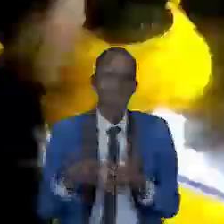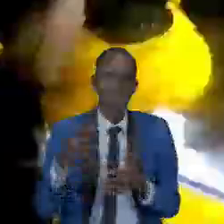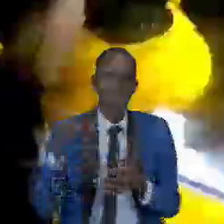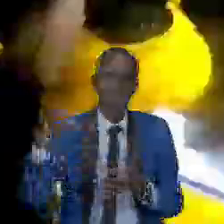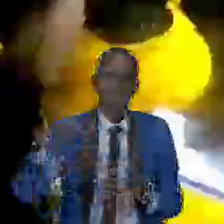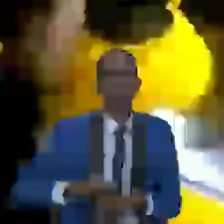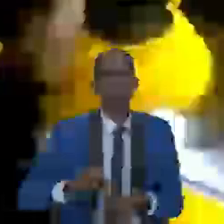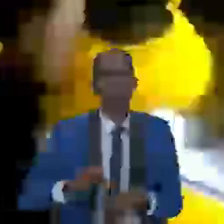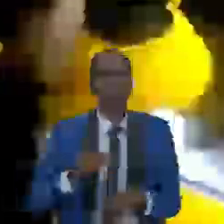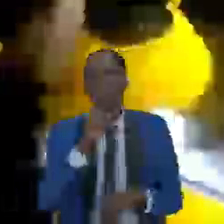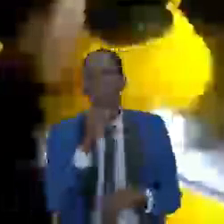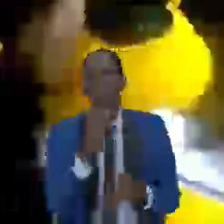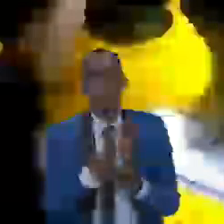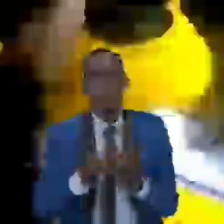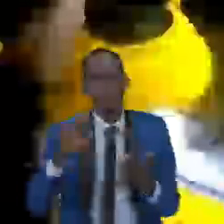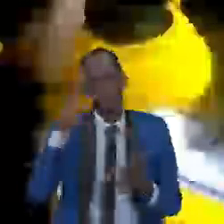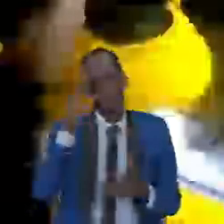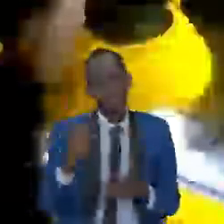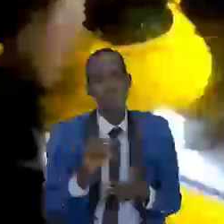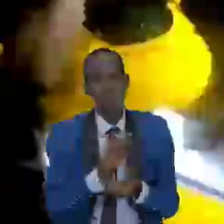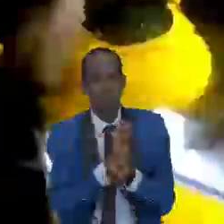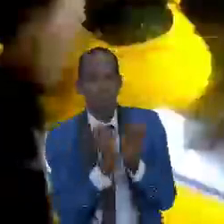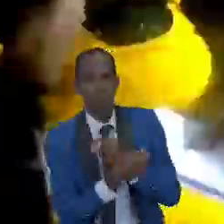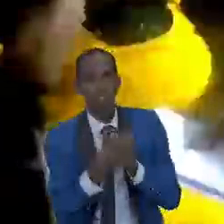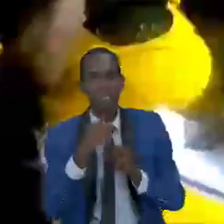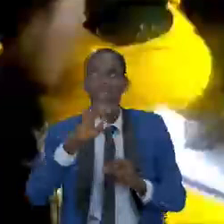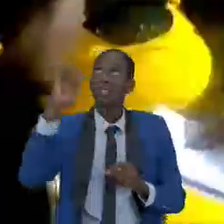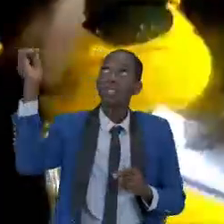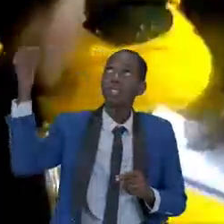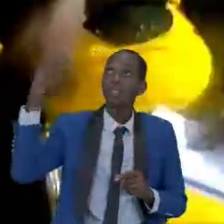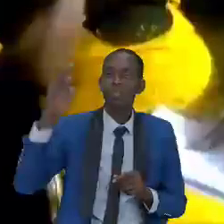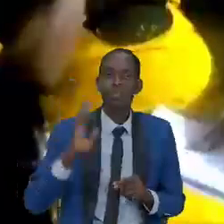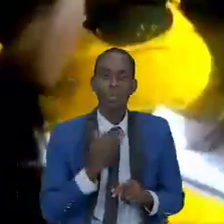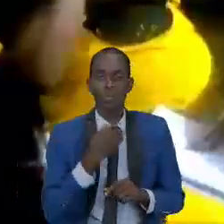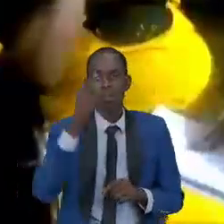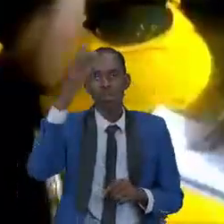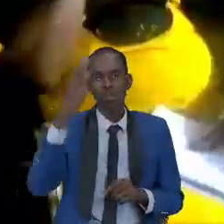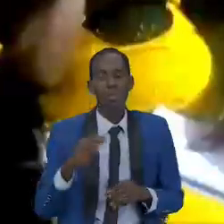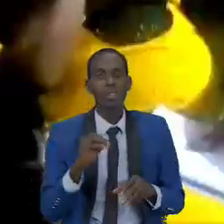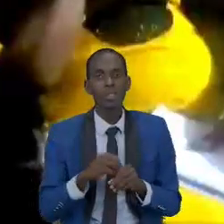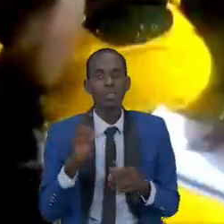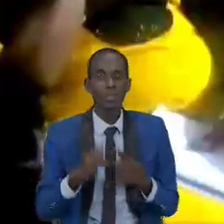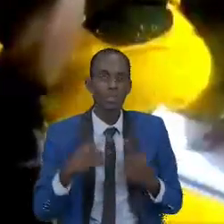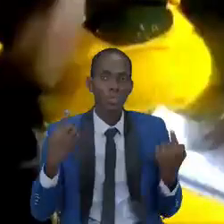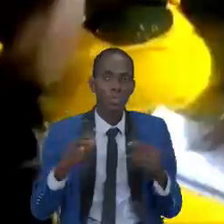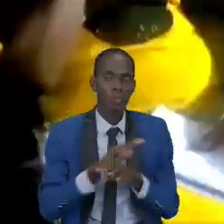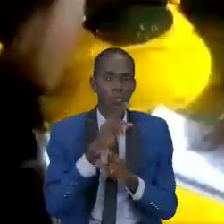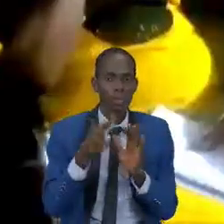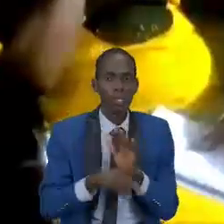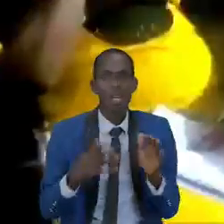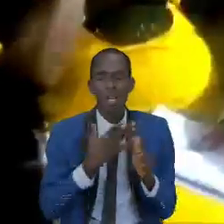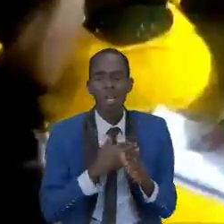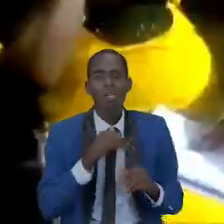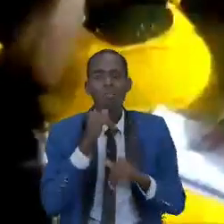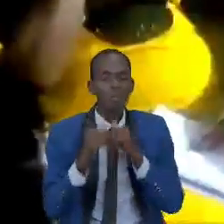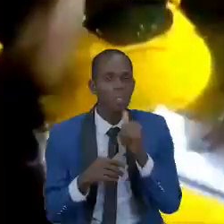men turning the grace of our God into lasciviousness and denying the only